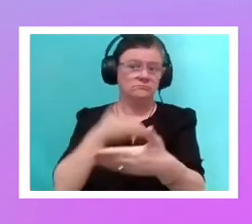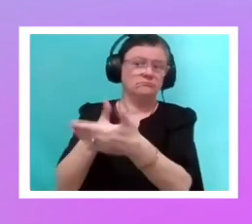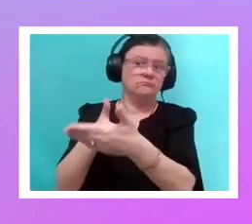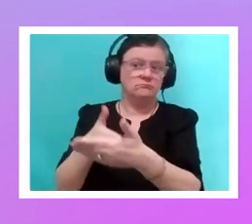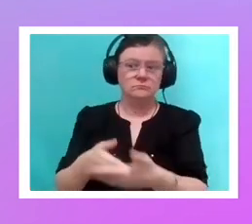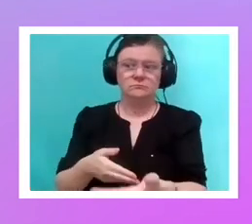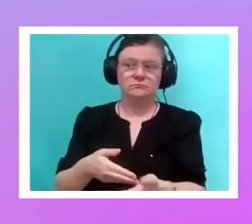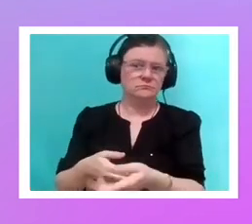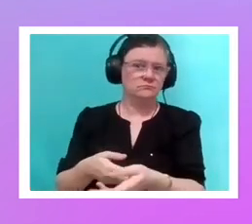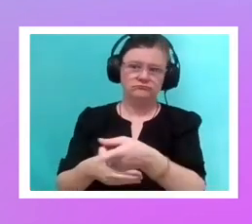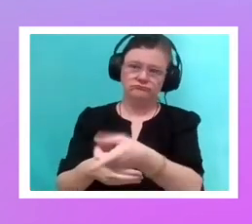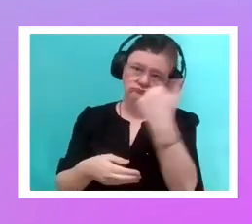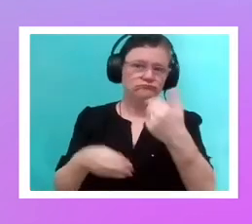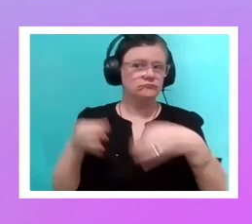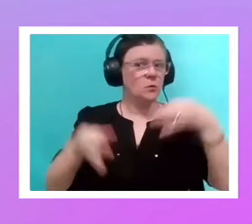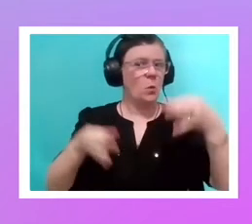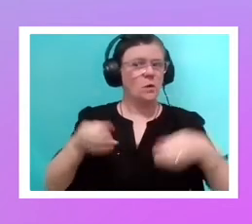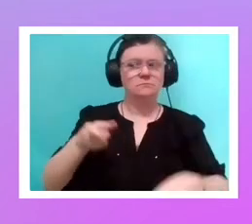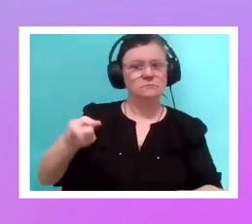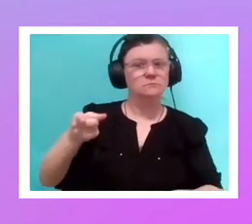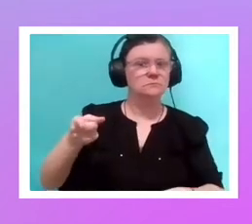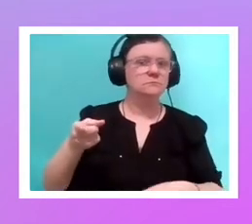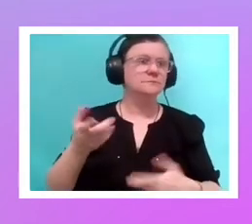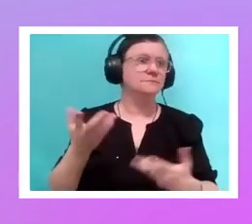offending organisations.